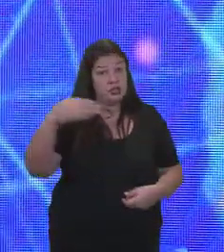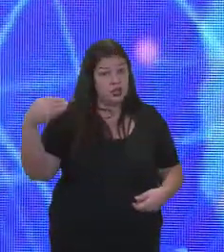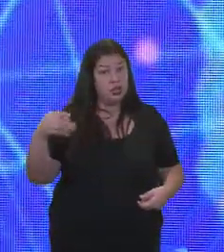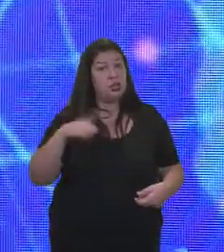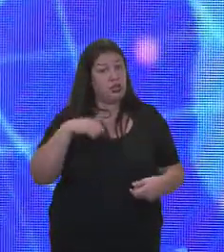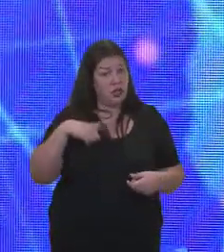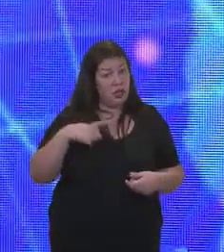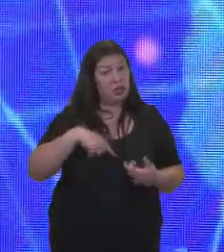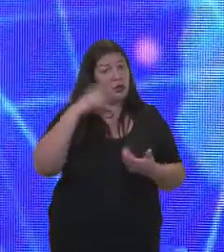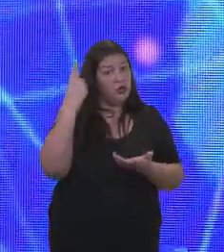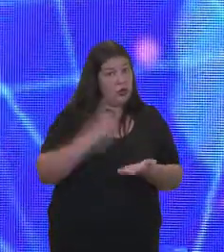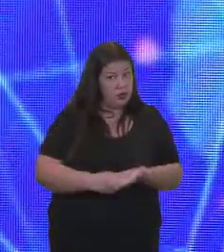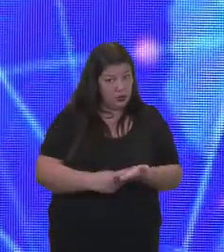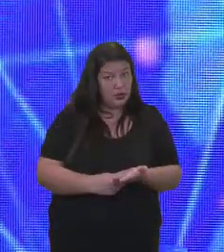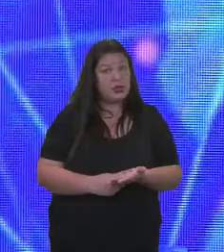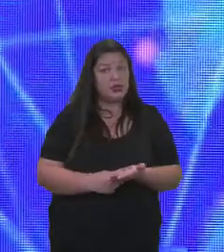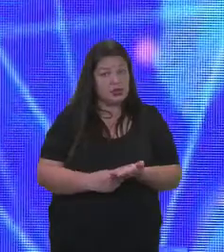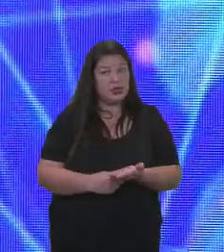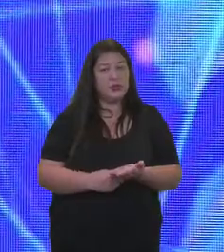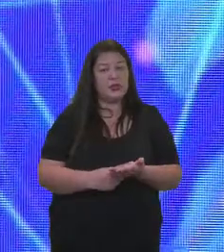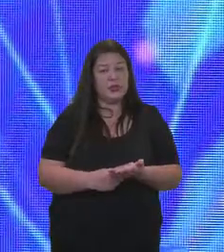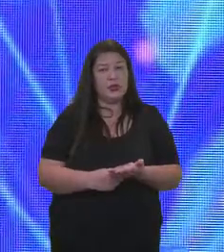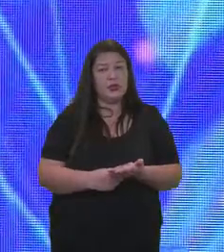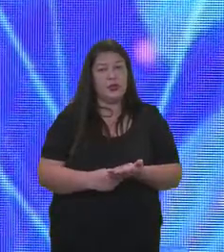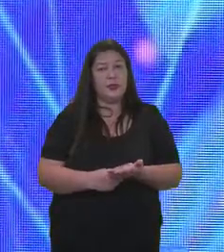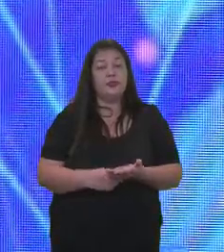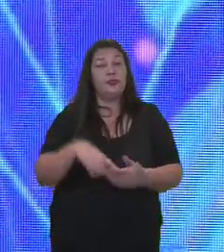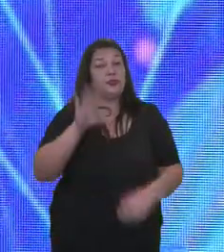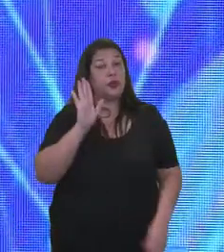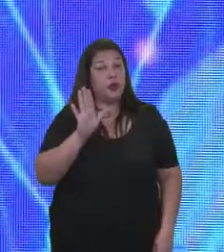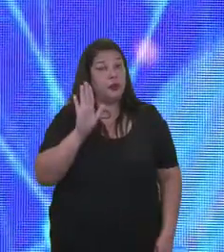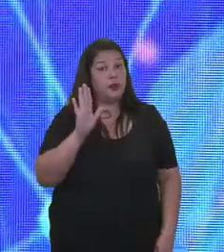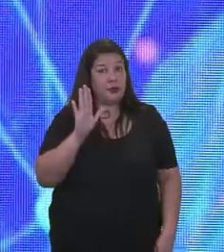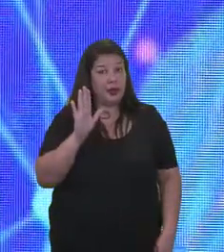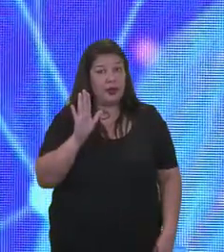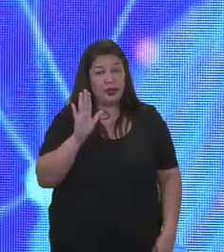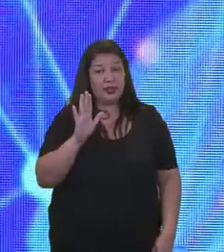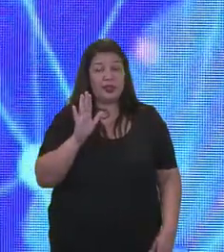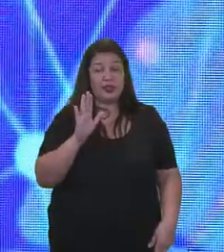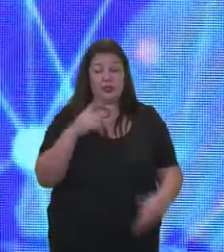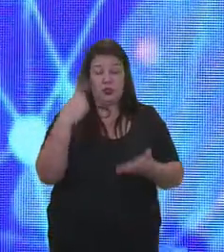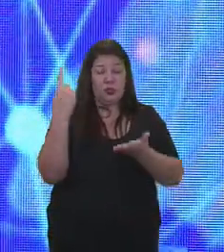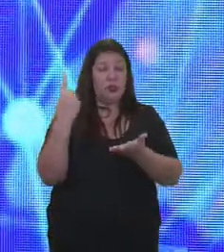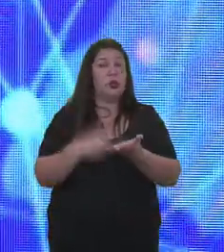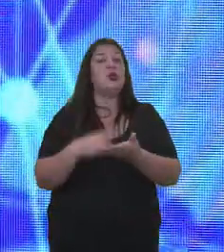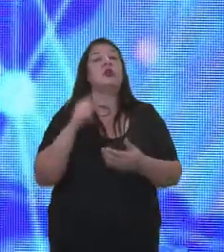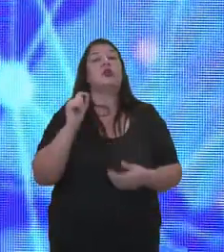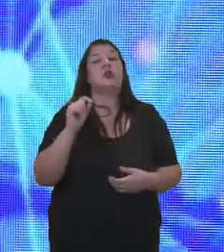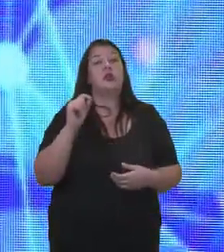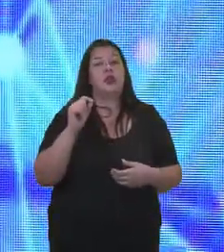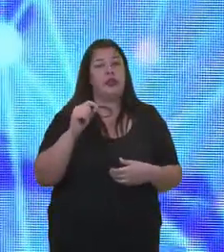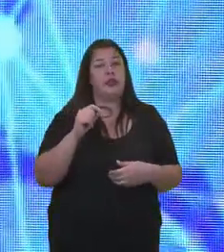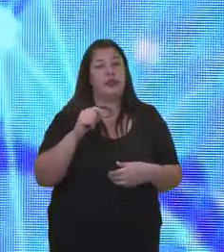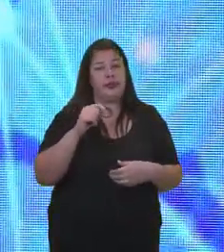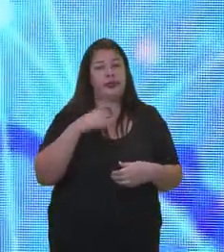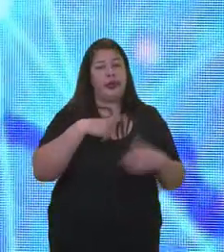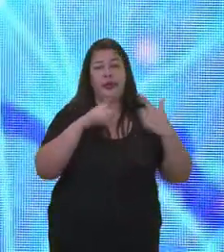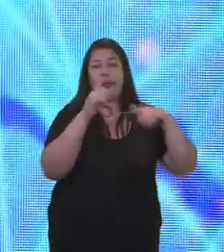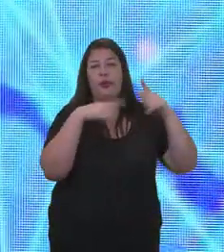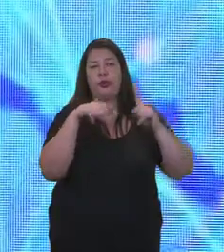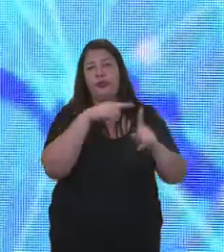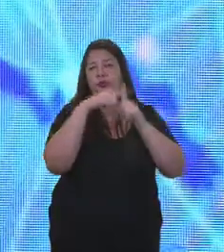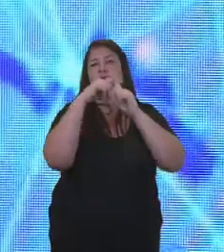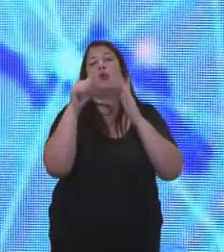TIM, you have an engagement here that you have a first and second step. But it's only a first second step. There's much more to be